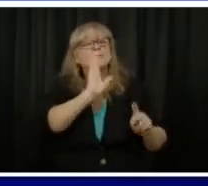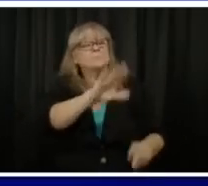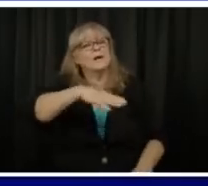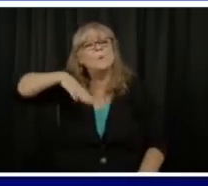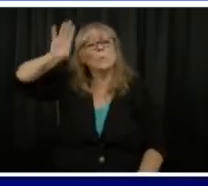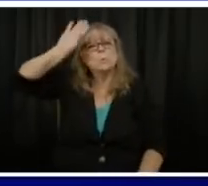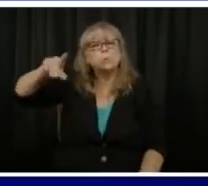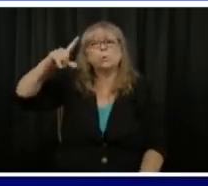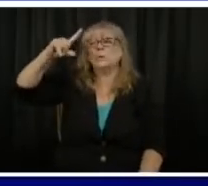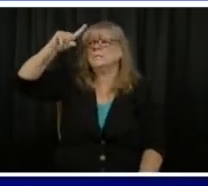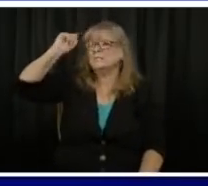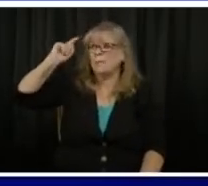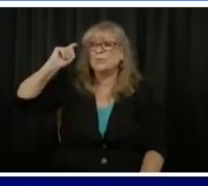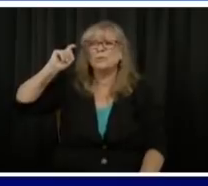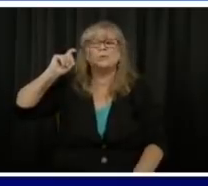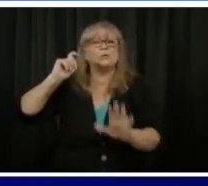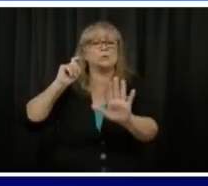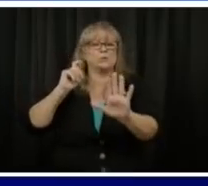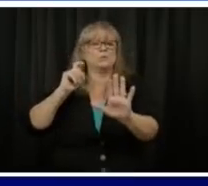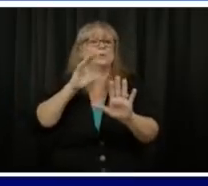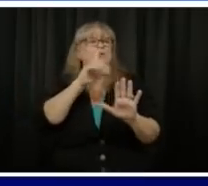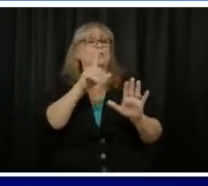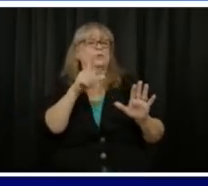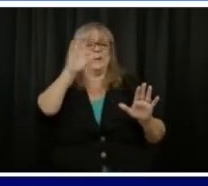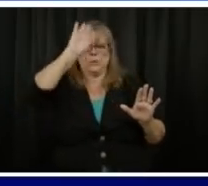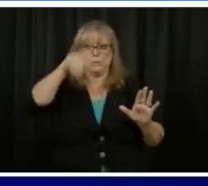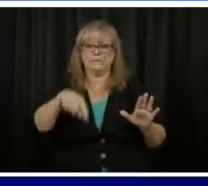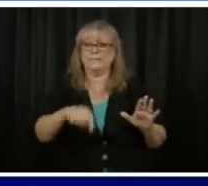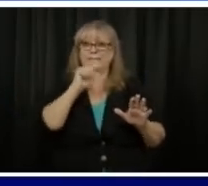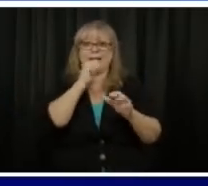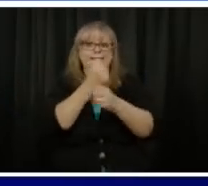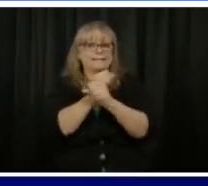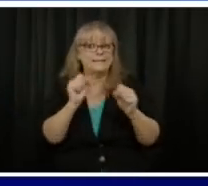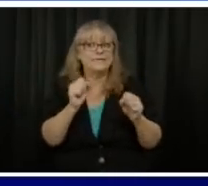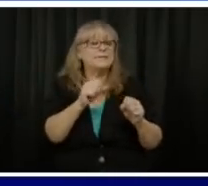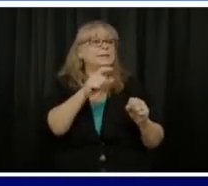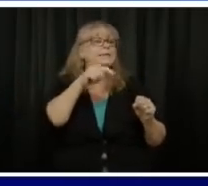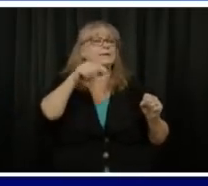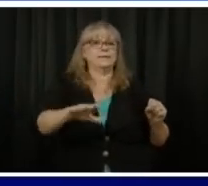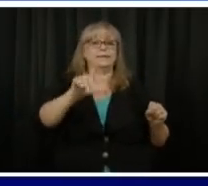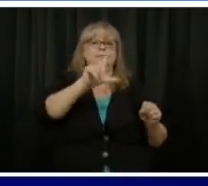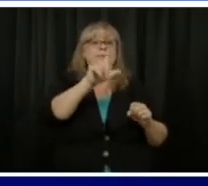enough. This is not the summer to party. It's the summer of no parties. Doesn't mean it's a